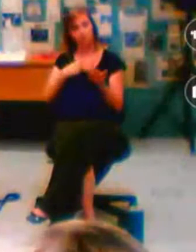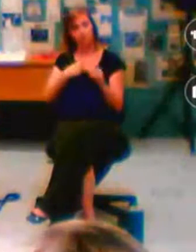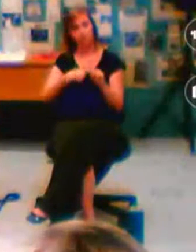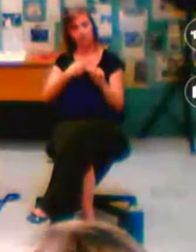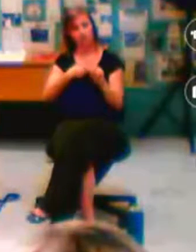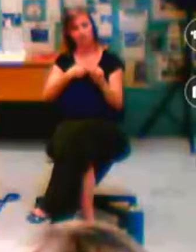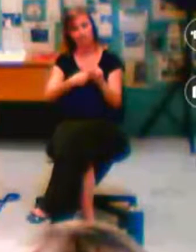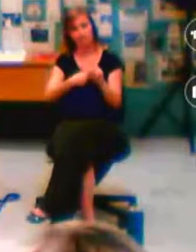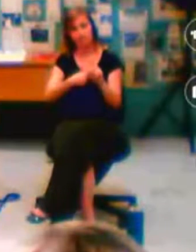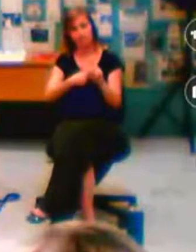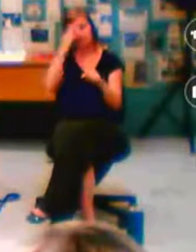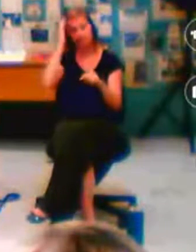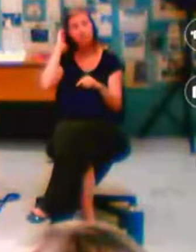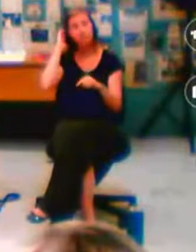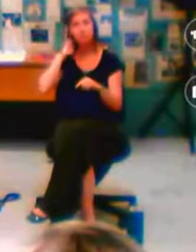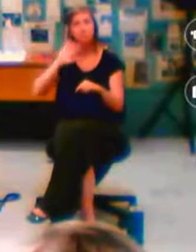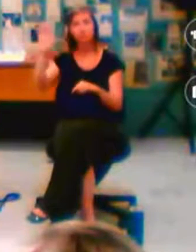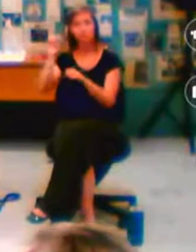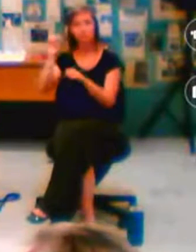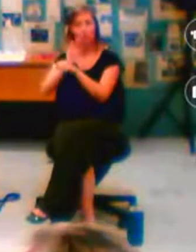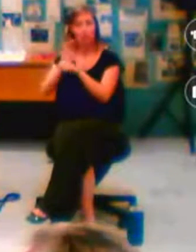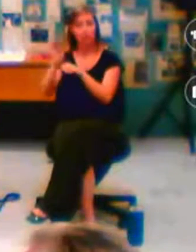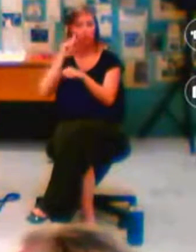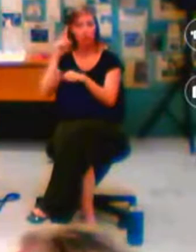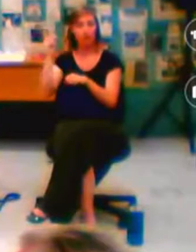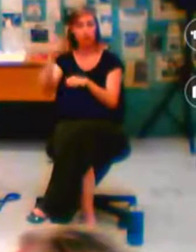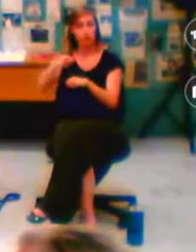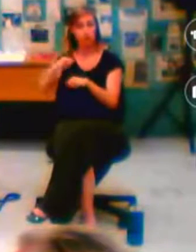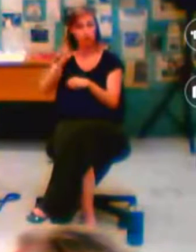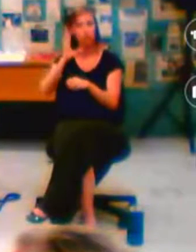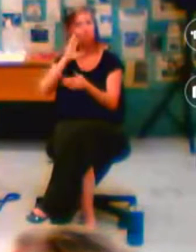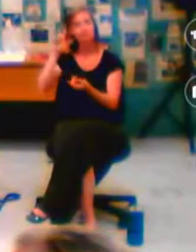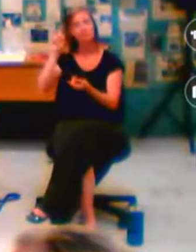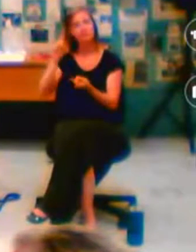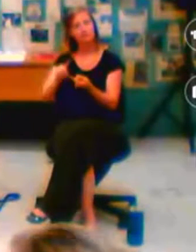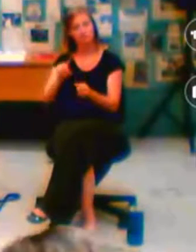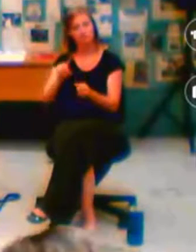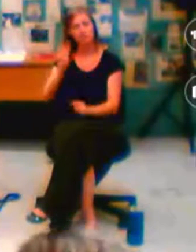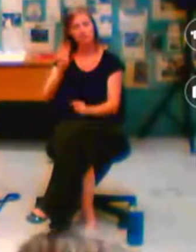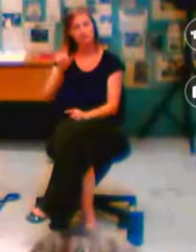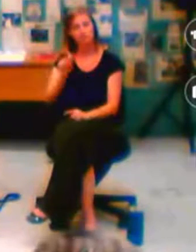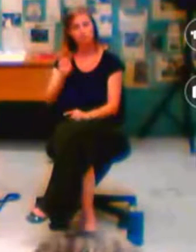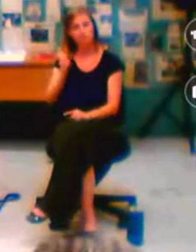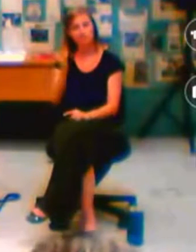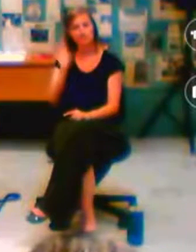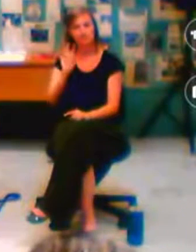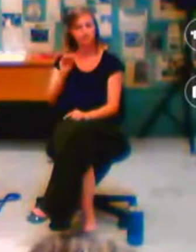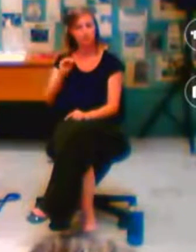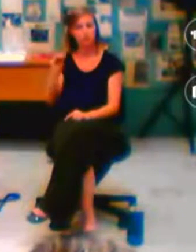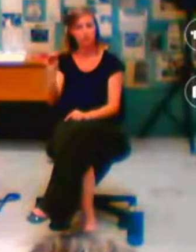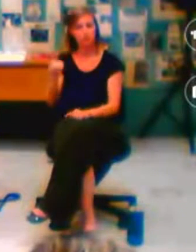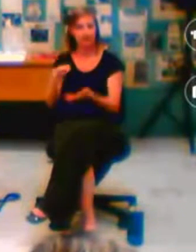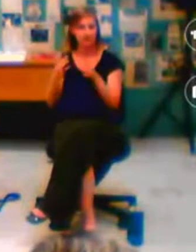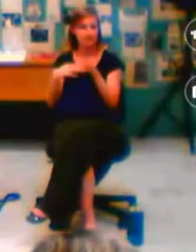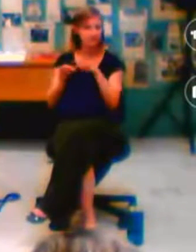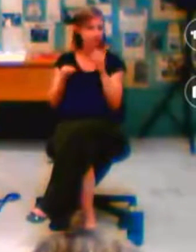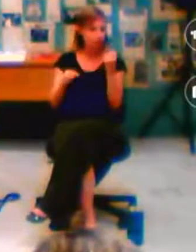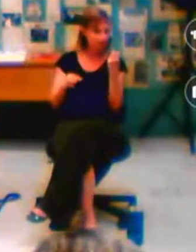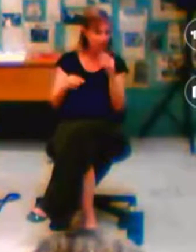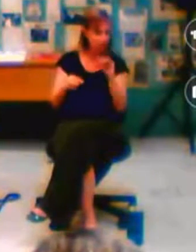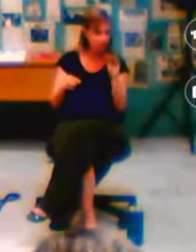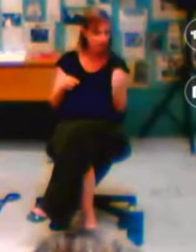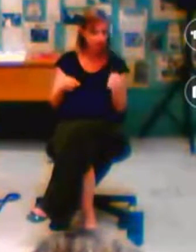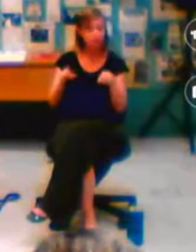over $4,000 a year. His employer was paying in 12% of his income